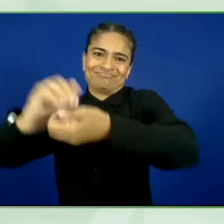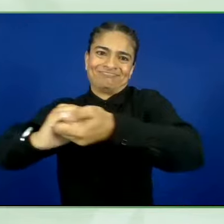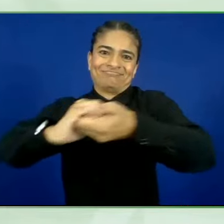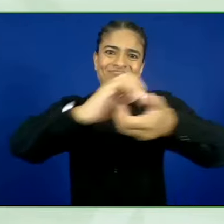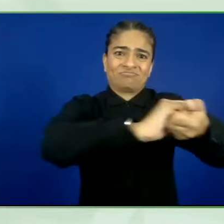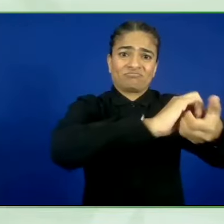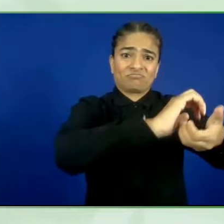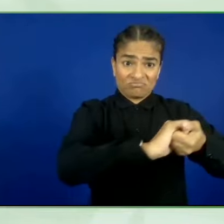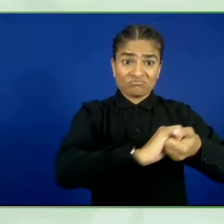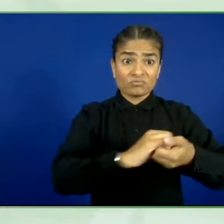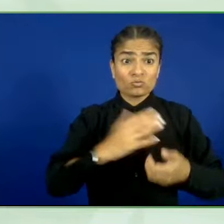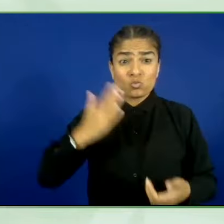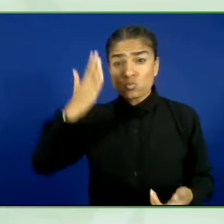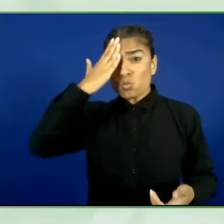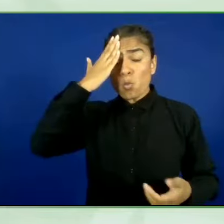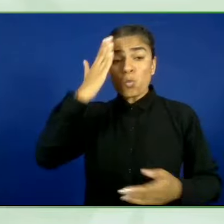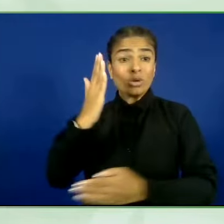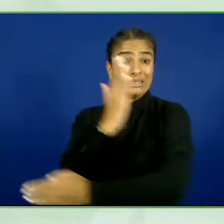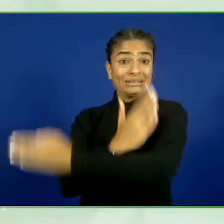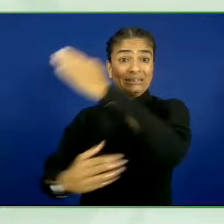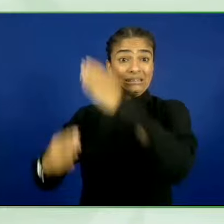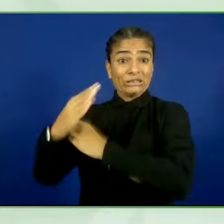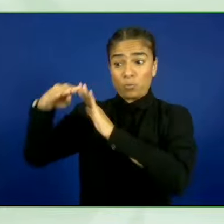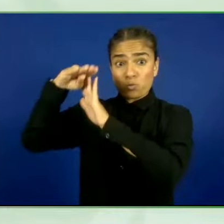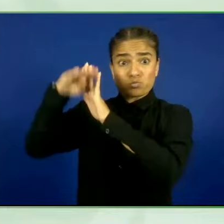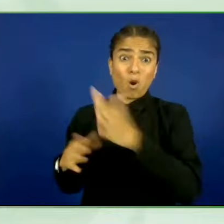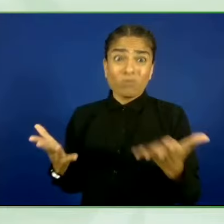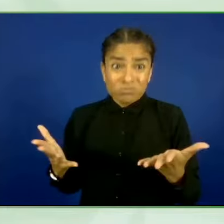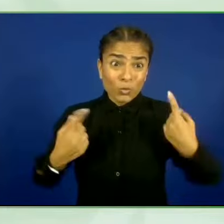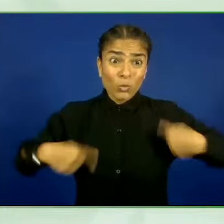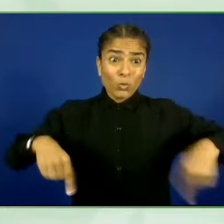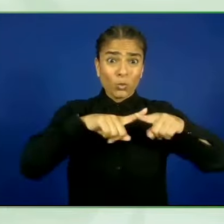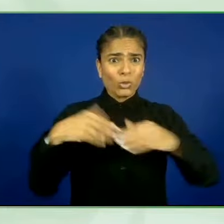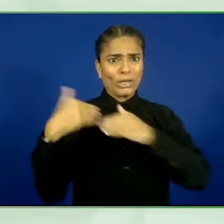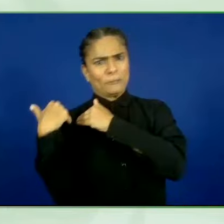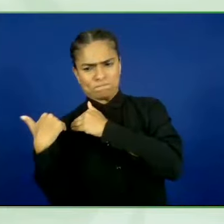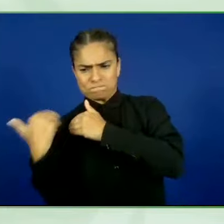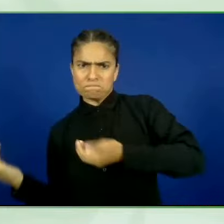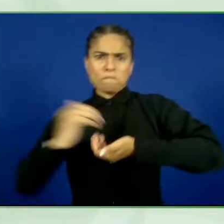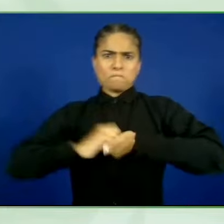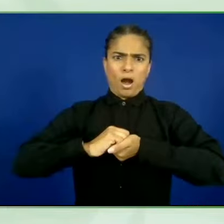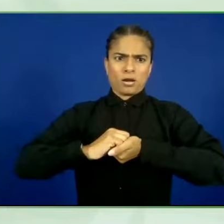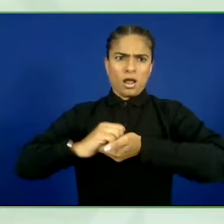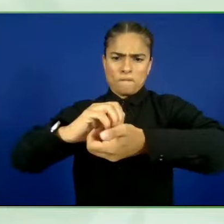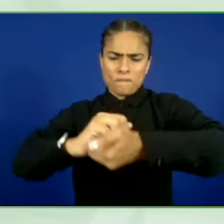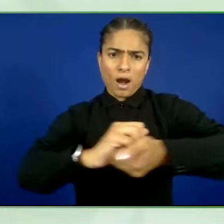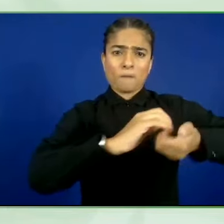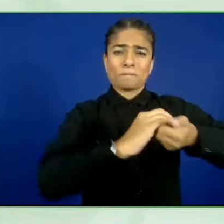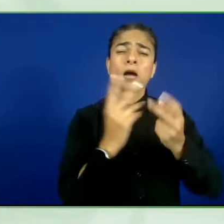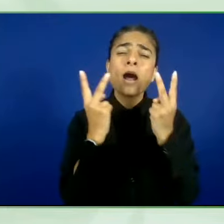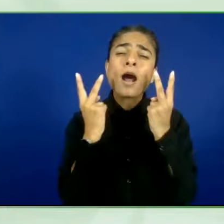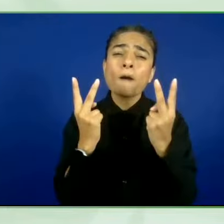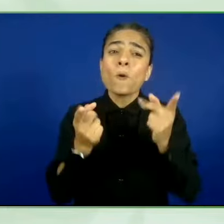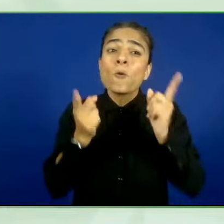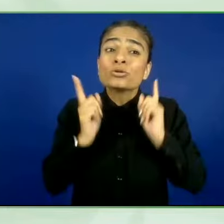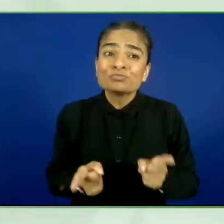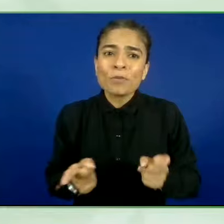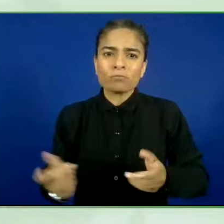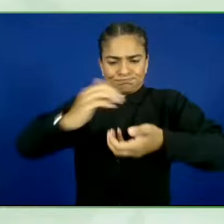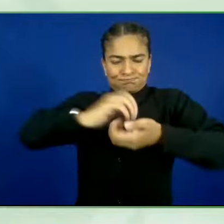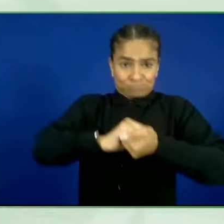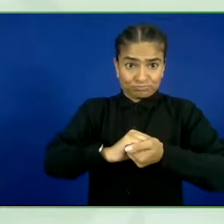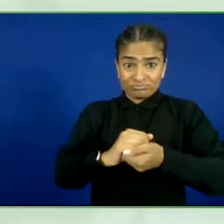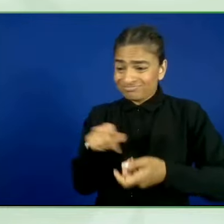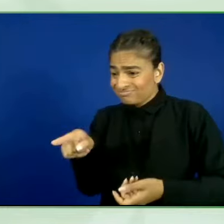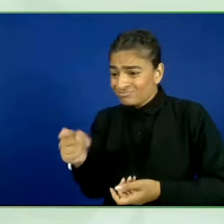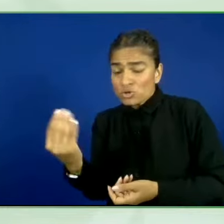programming, we are all partners, and it is very important that we work collaboratively to ensure that all children with disabilities, all people with disabilities are